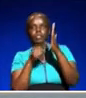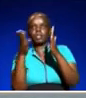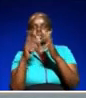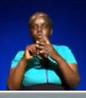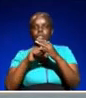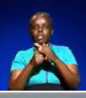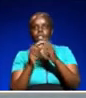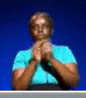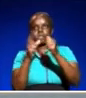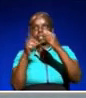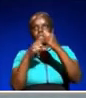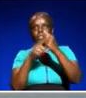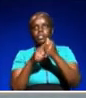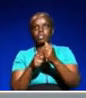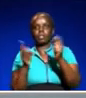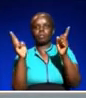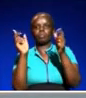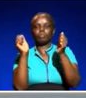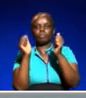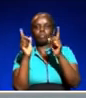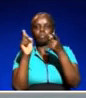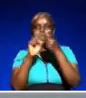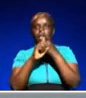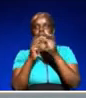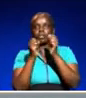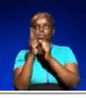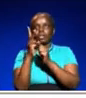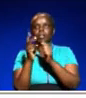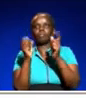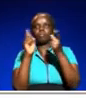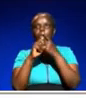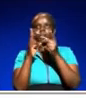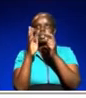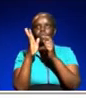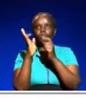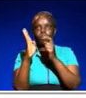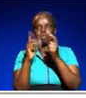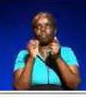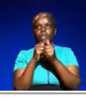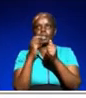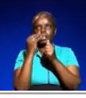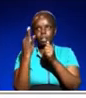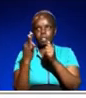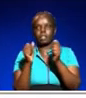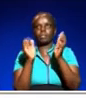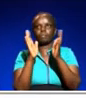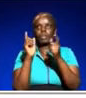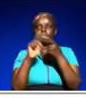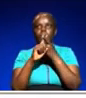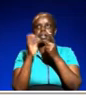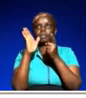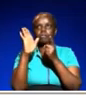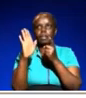with the 6 plus 12 plus 4 plus 13 plus 5